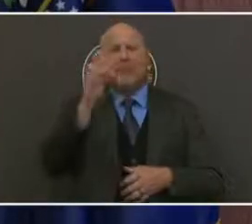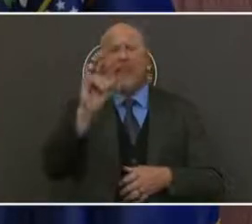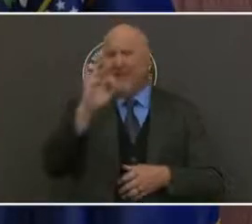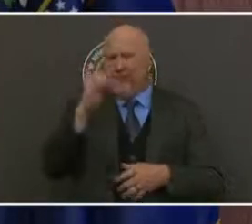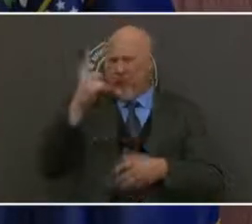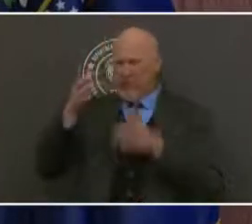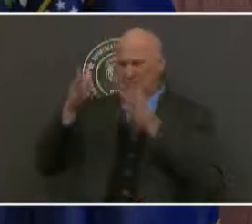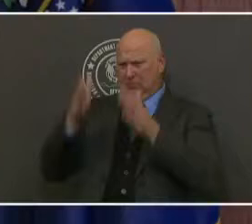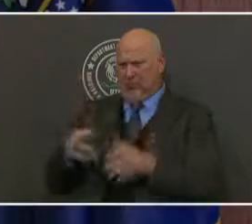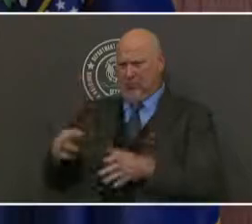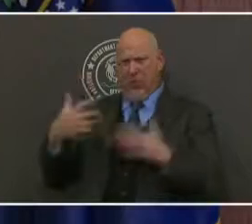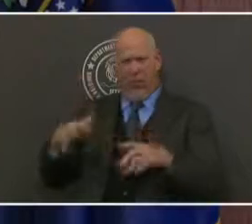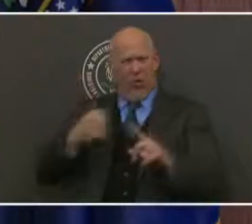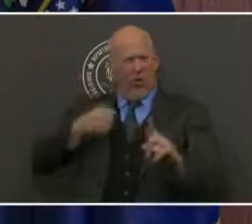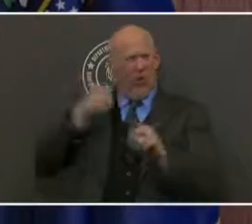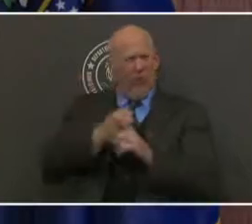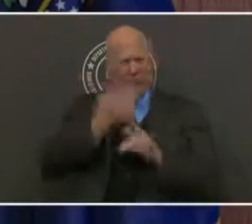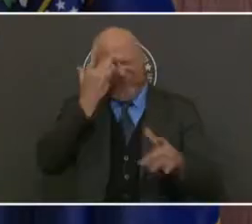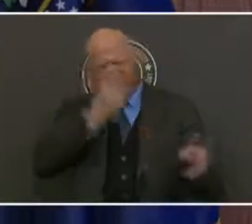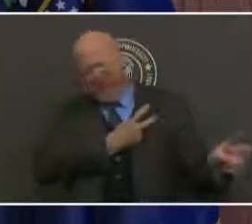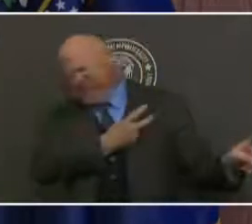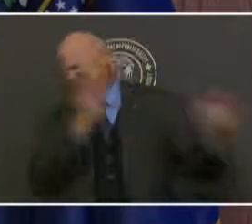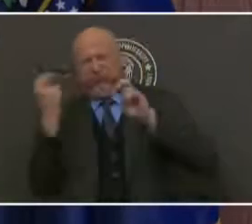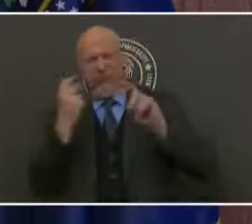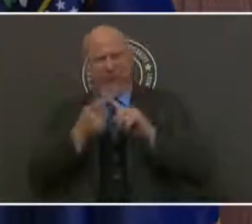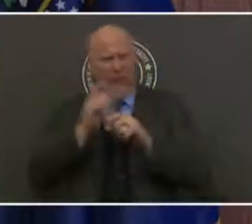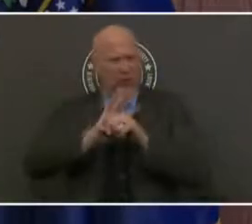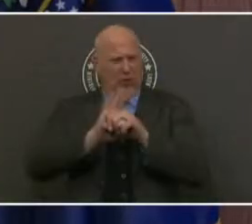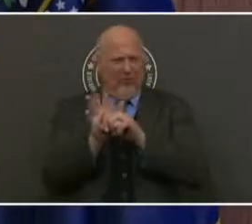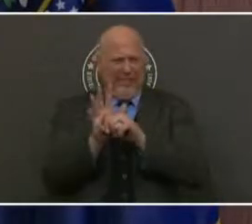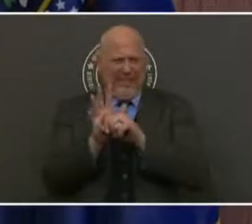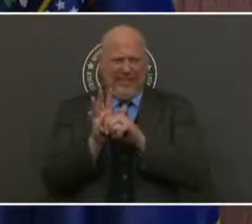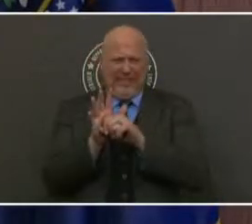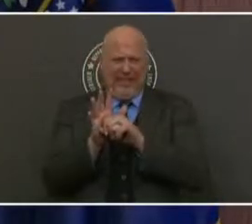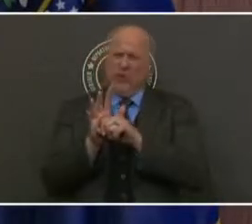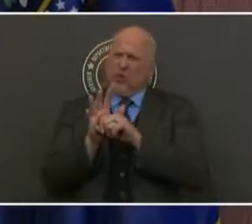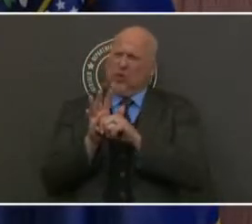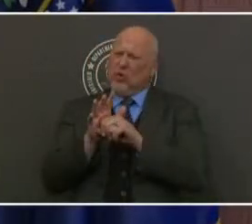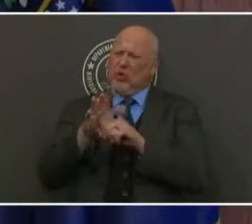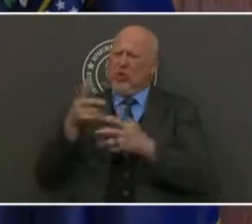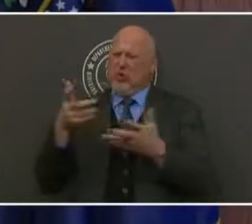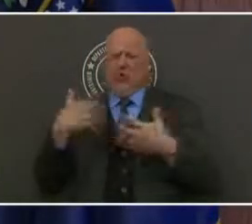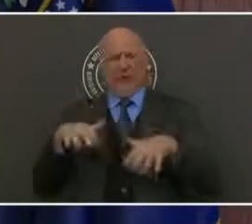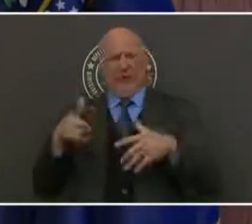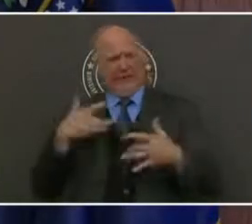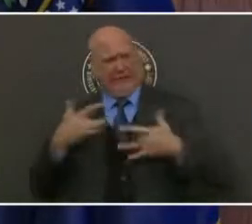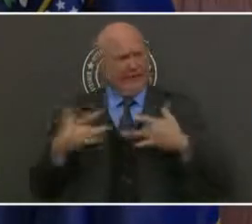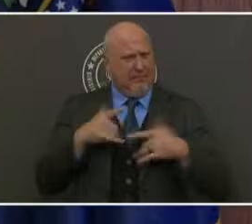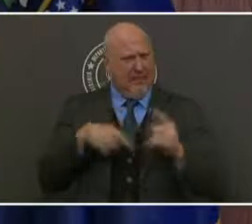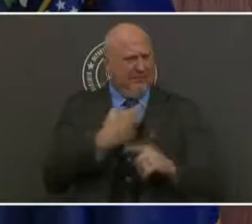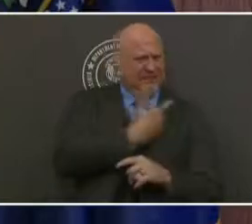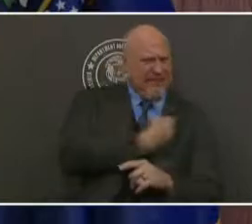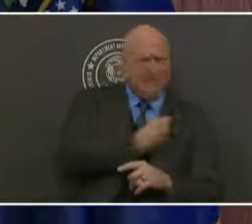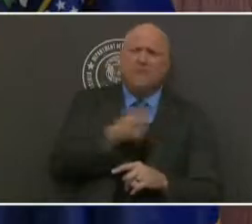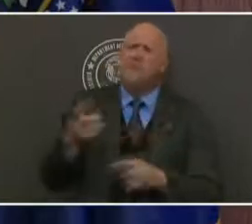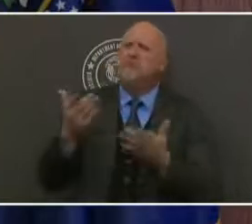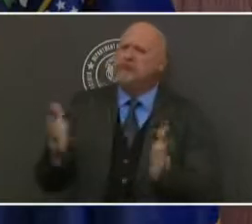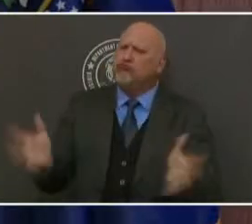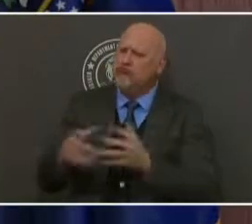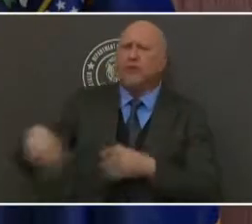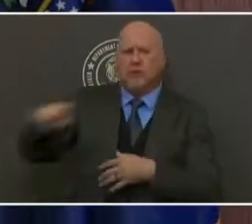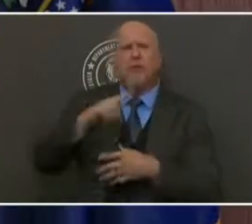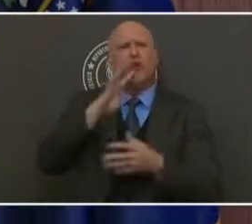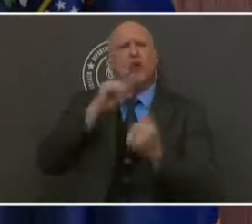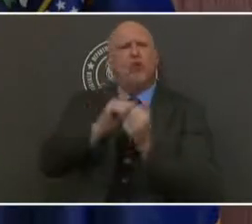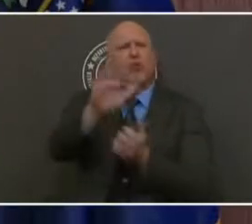That was in part because we know there is some immunity that is conveyed from having the virus and not having enough vaccine, but we are no longer discouraging people